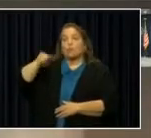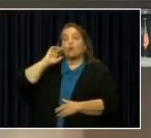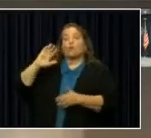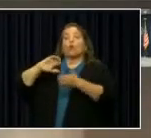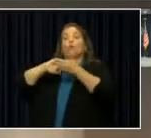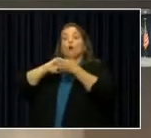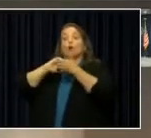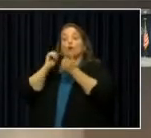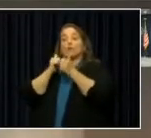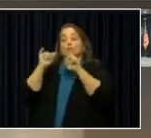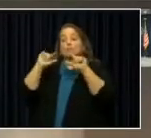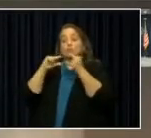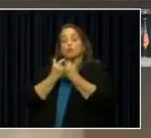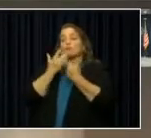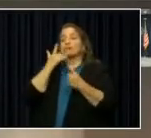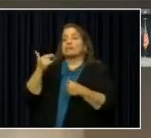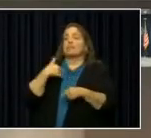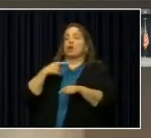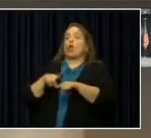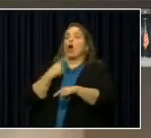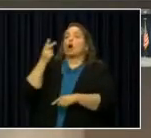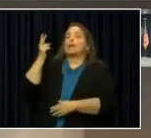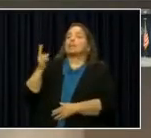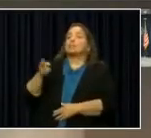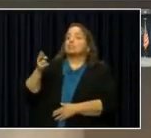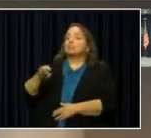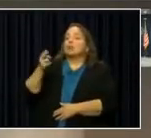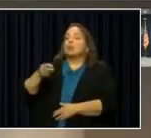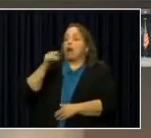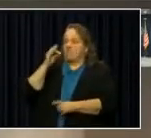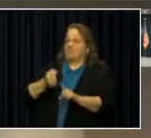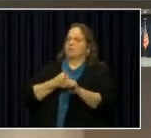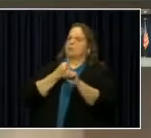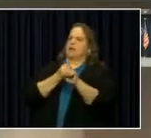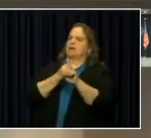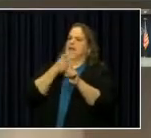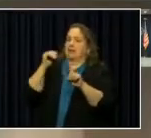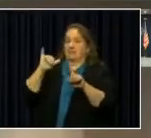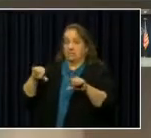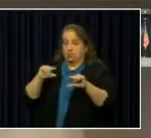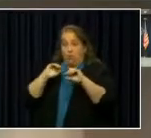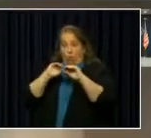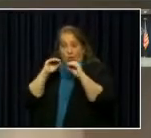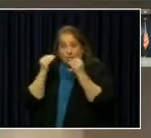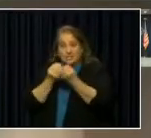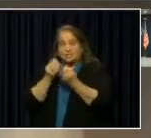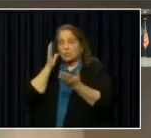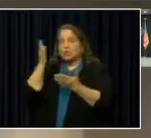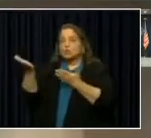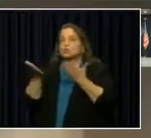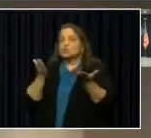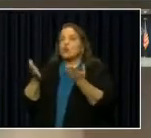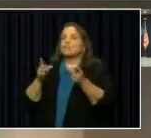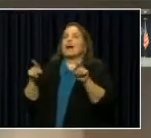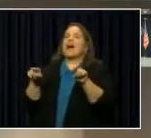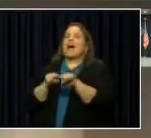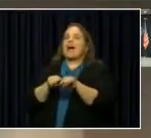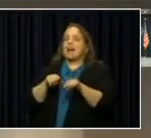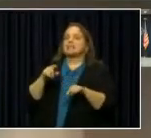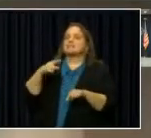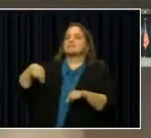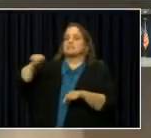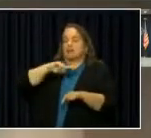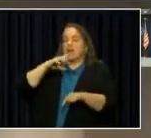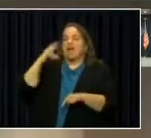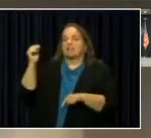with this group because they have a long history of impactful work. And this organization is going to serve as the hands and feet of